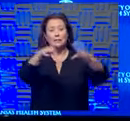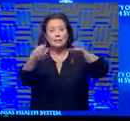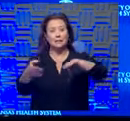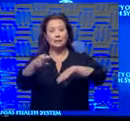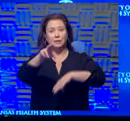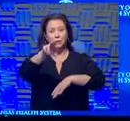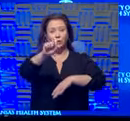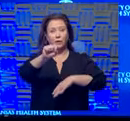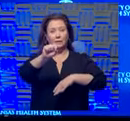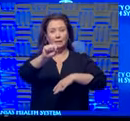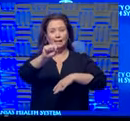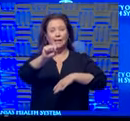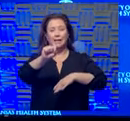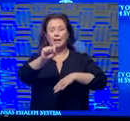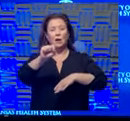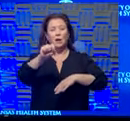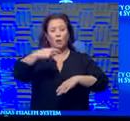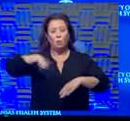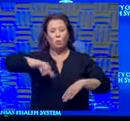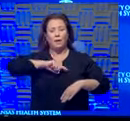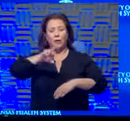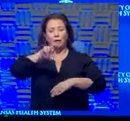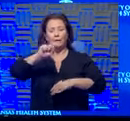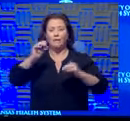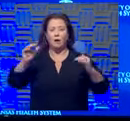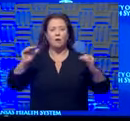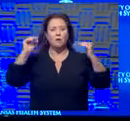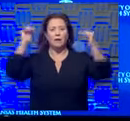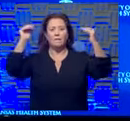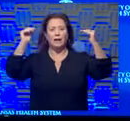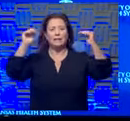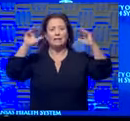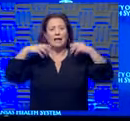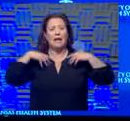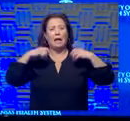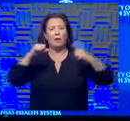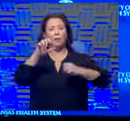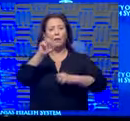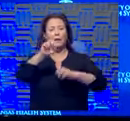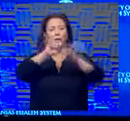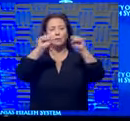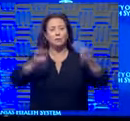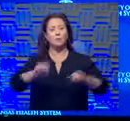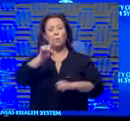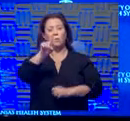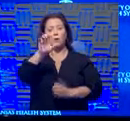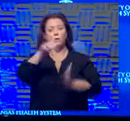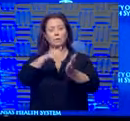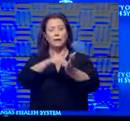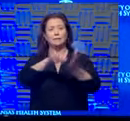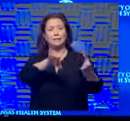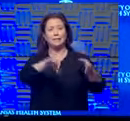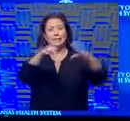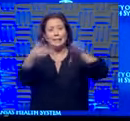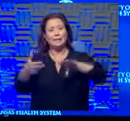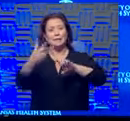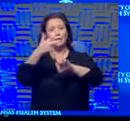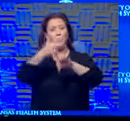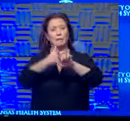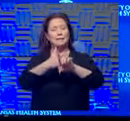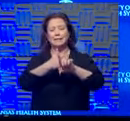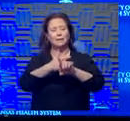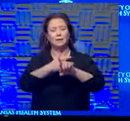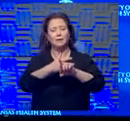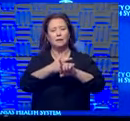an advanced country with a great healthcare system, 100,000 deaths in 3 months. That is not